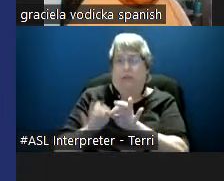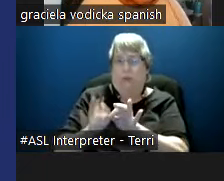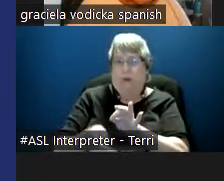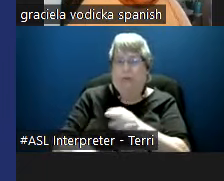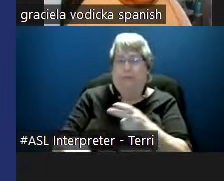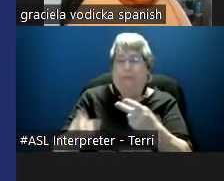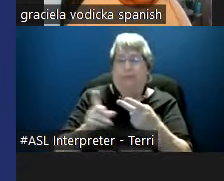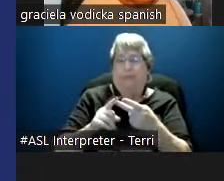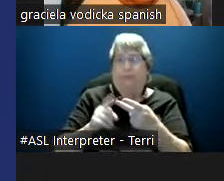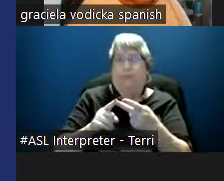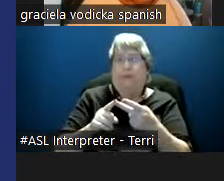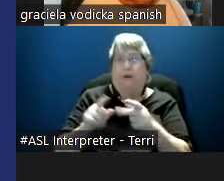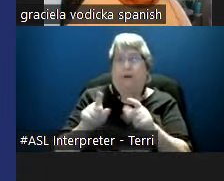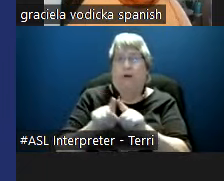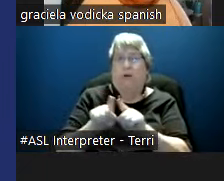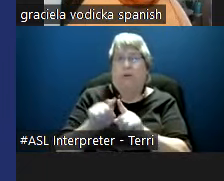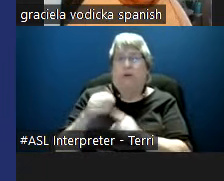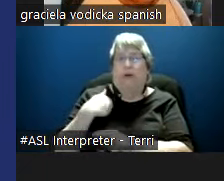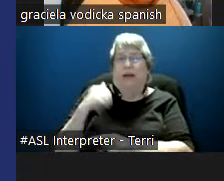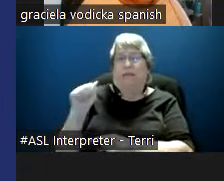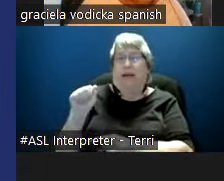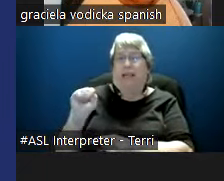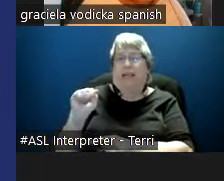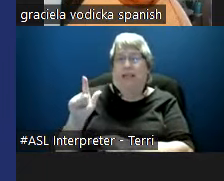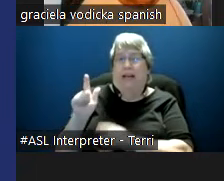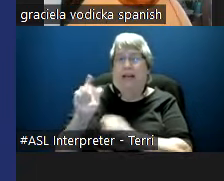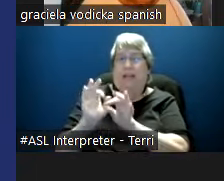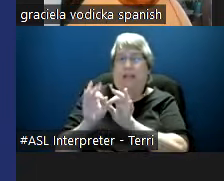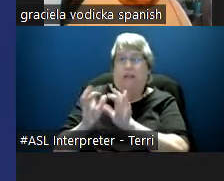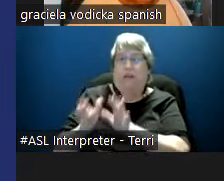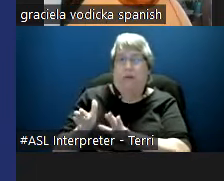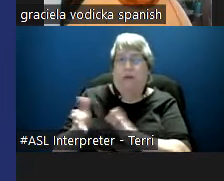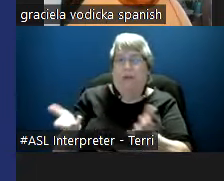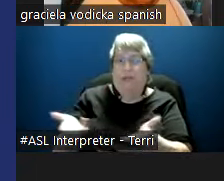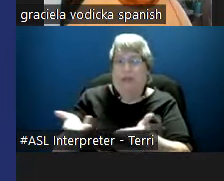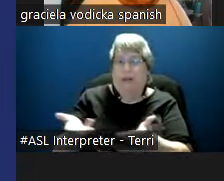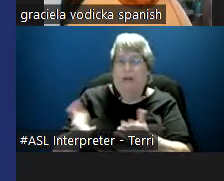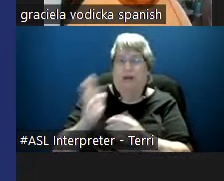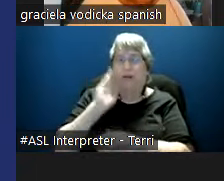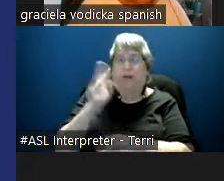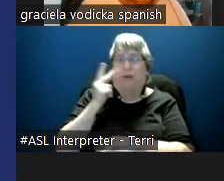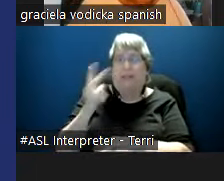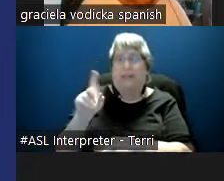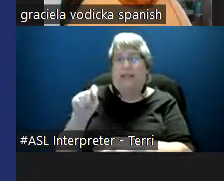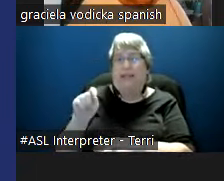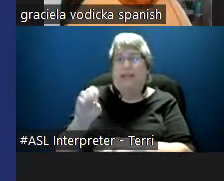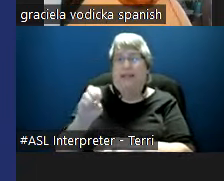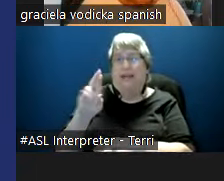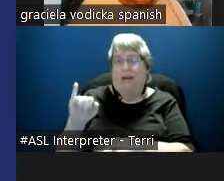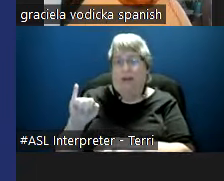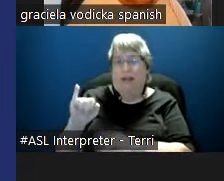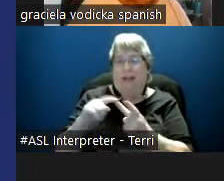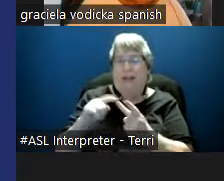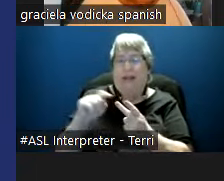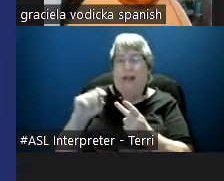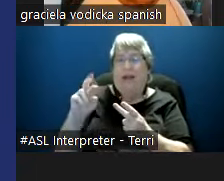have American Sign Language interpreters online. So you'll see Terry and you'll see Rachel. If